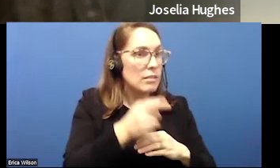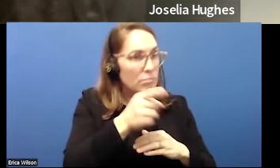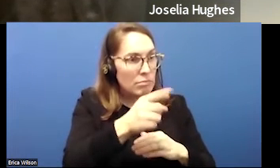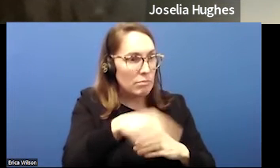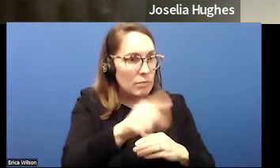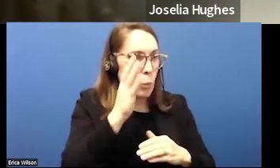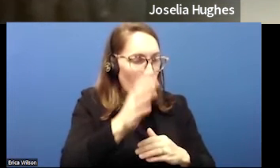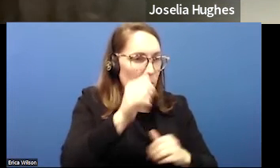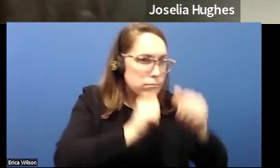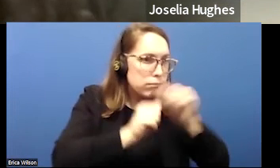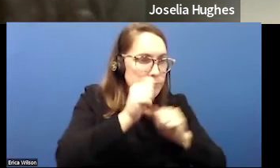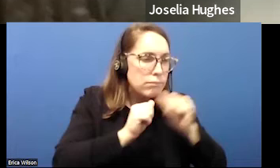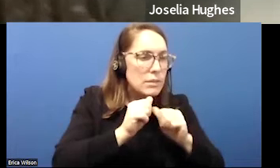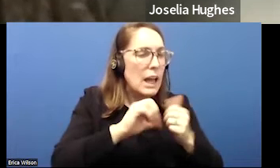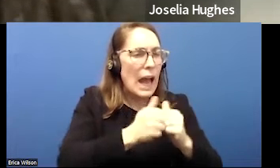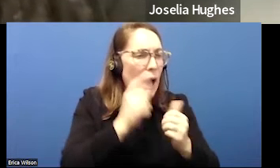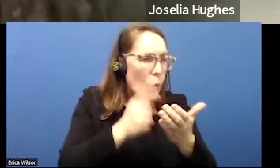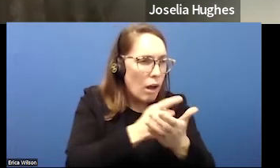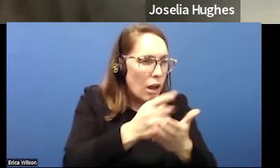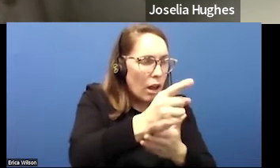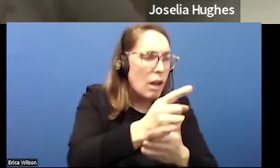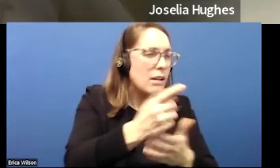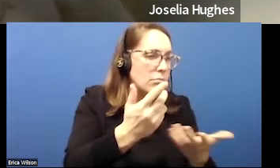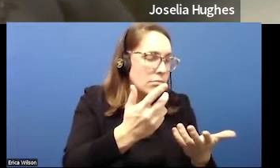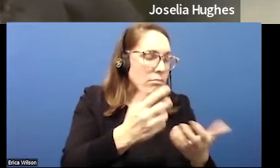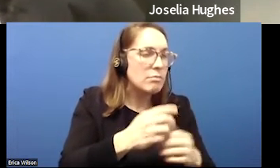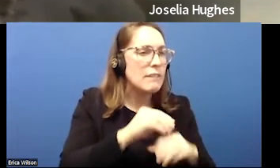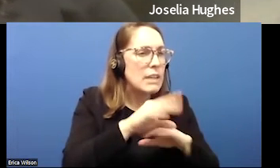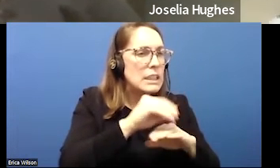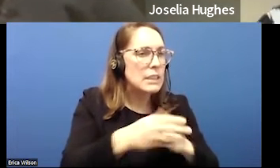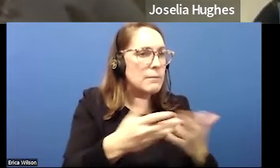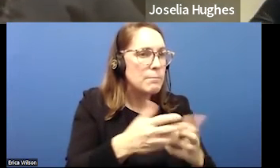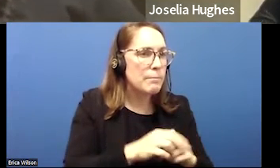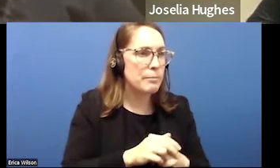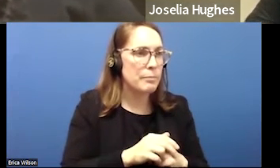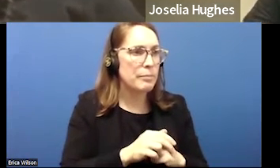give to folks working through these challenges? To go,